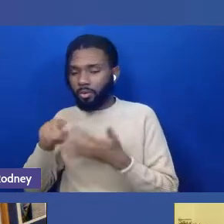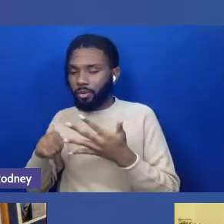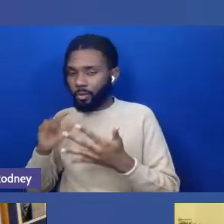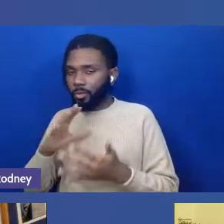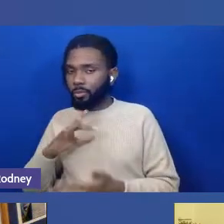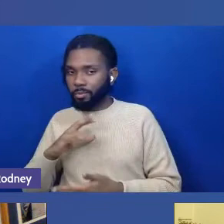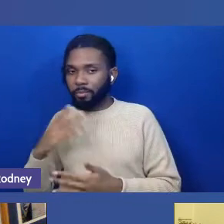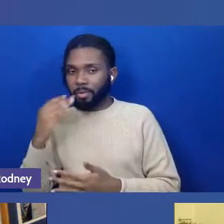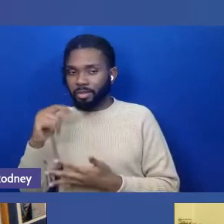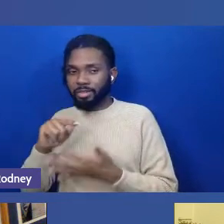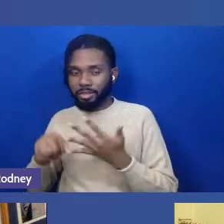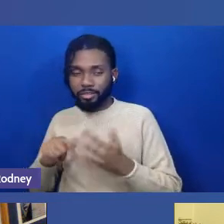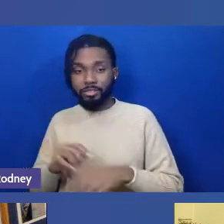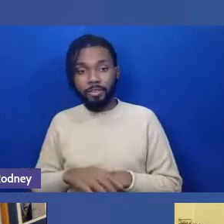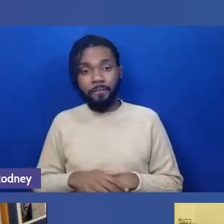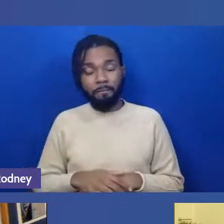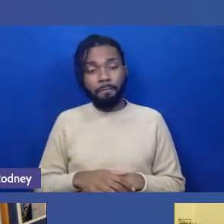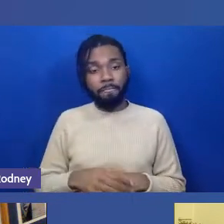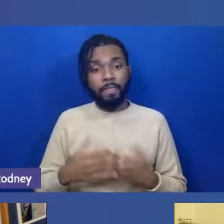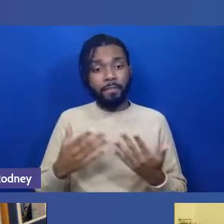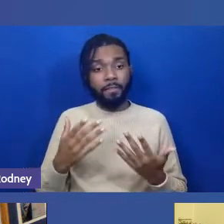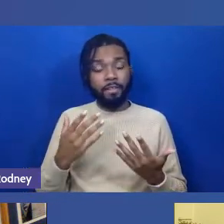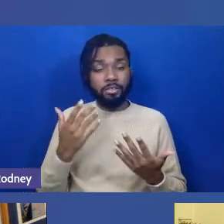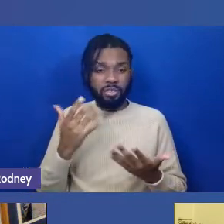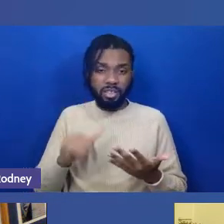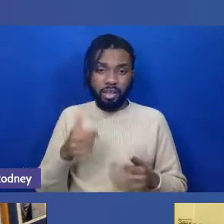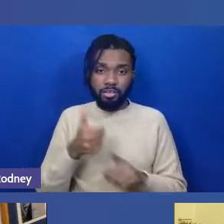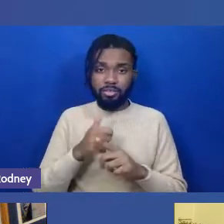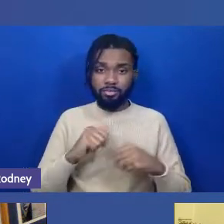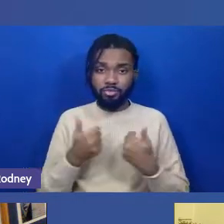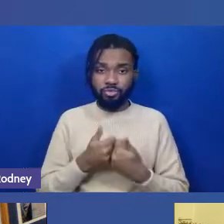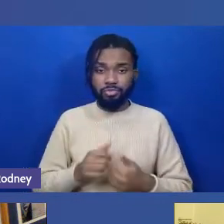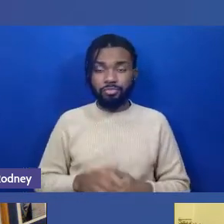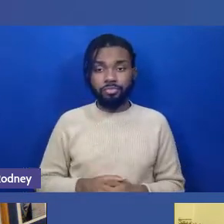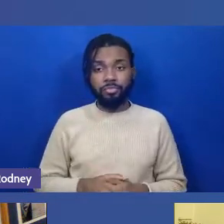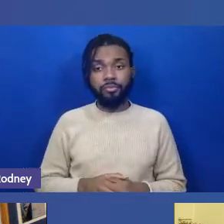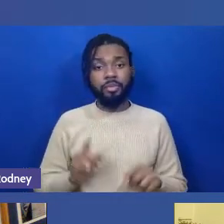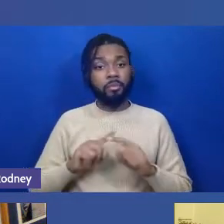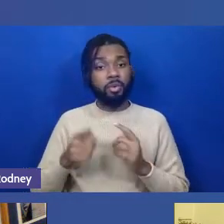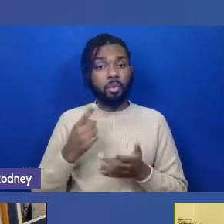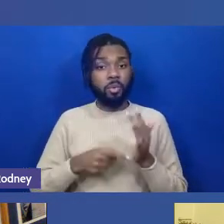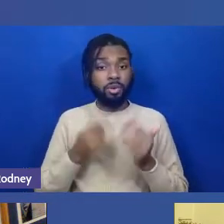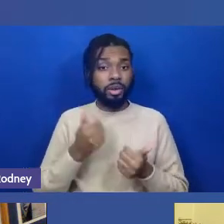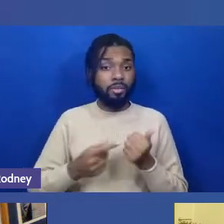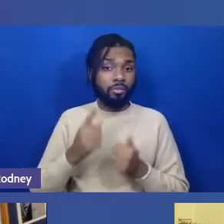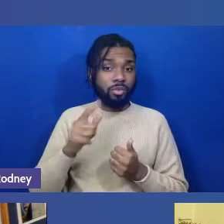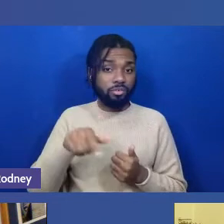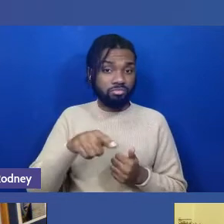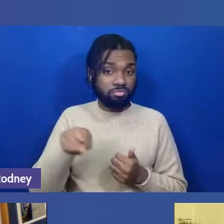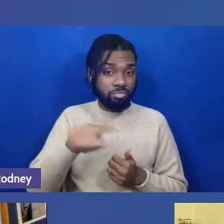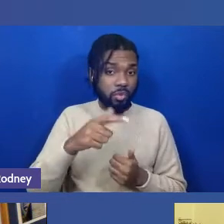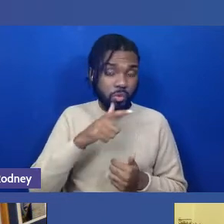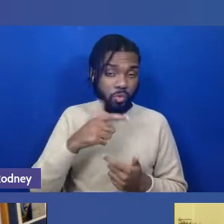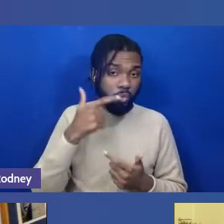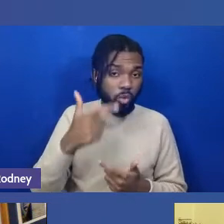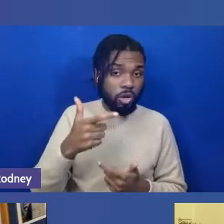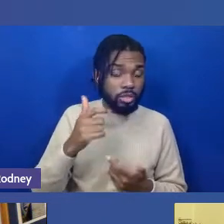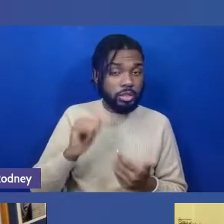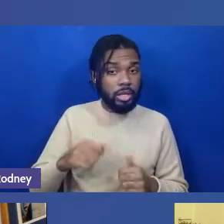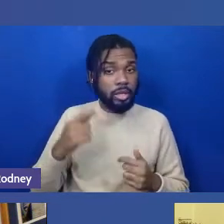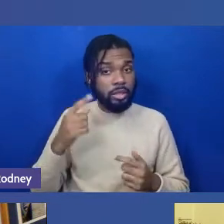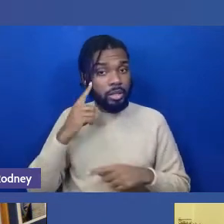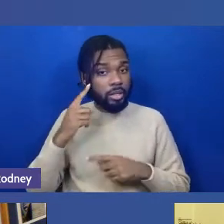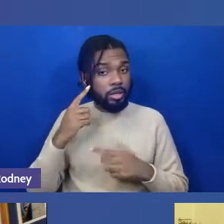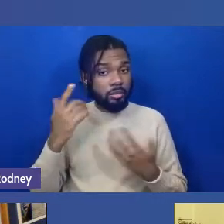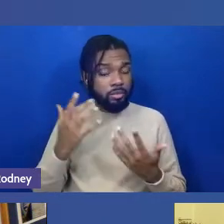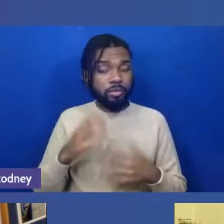challenge. So, you know, I think what everybody out there can take from that is you maybe think you don't